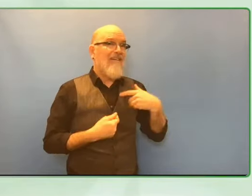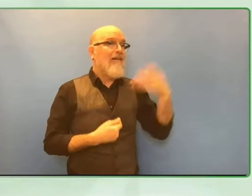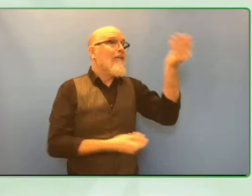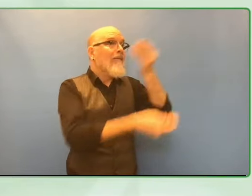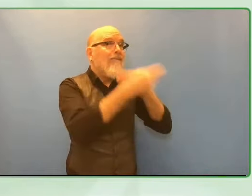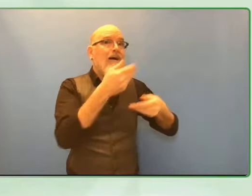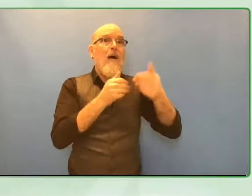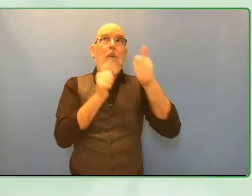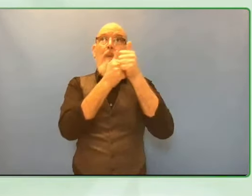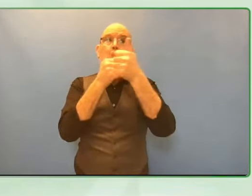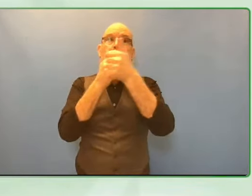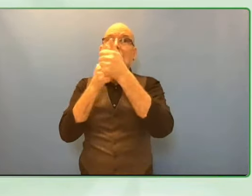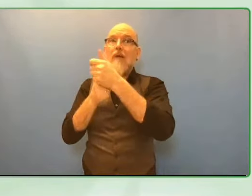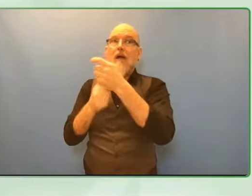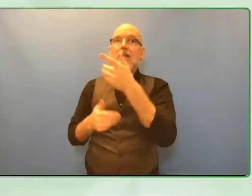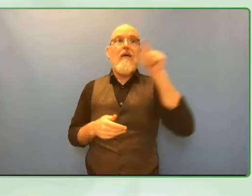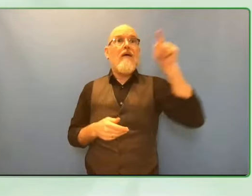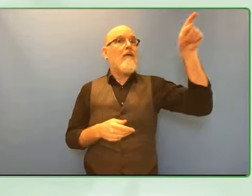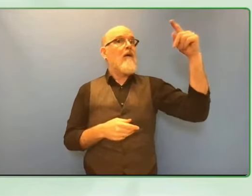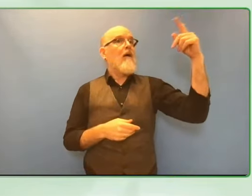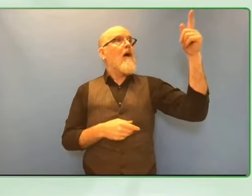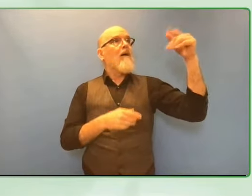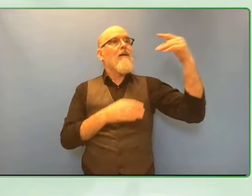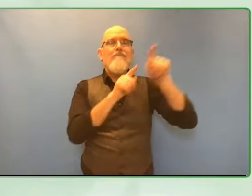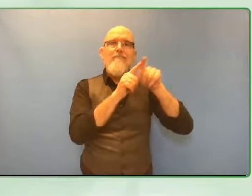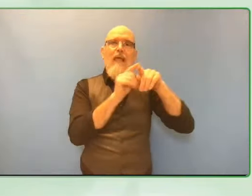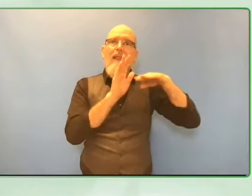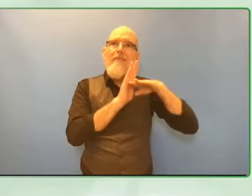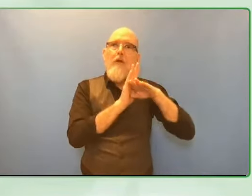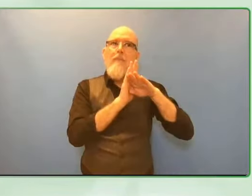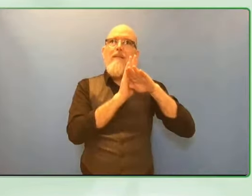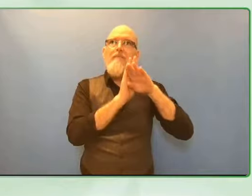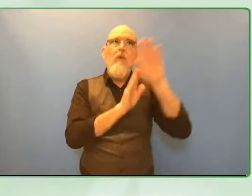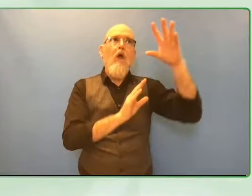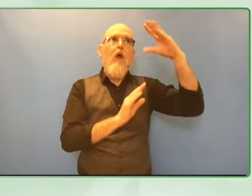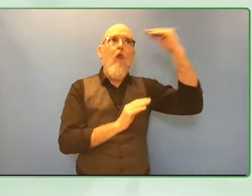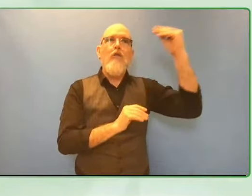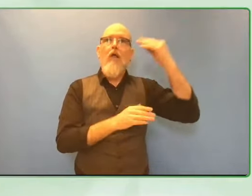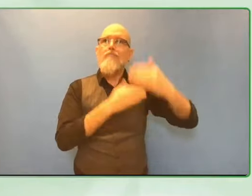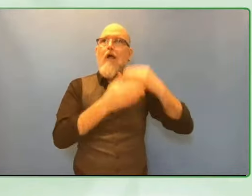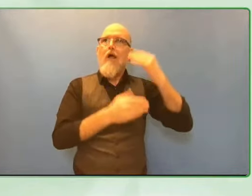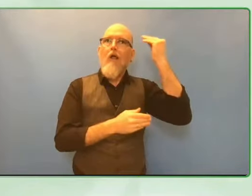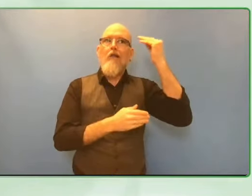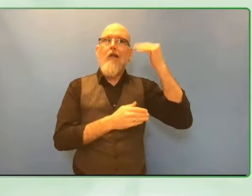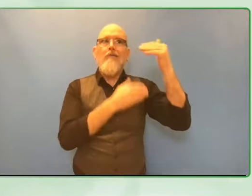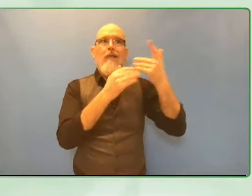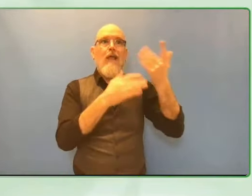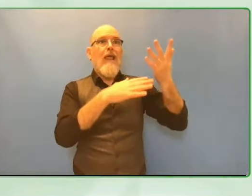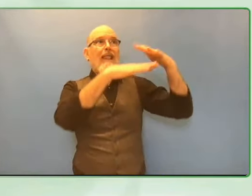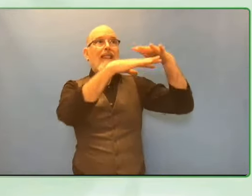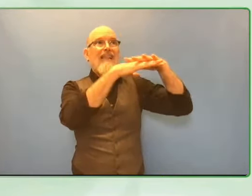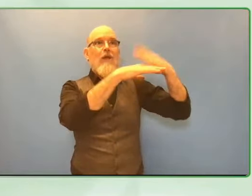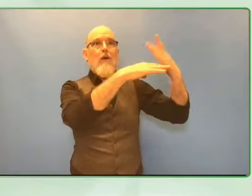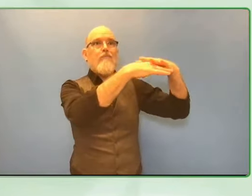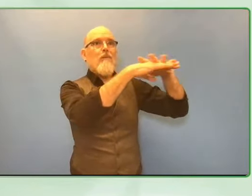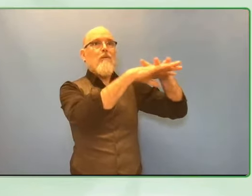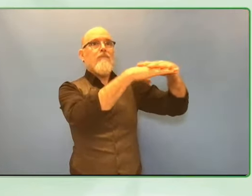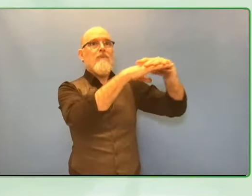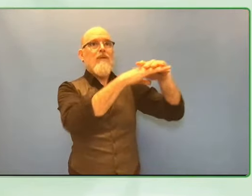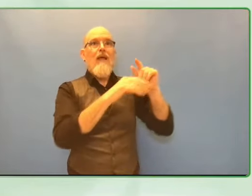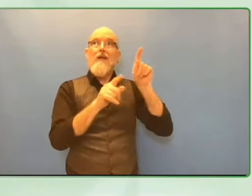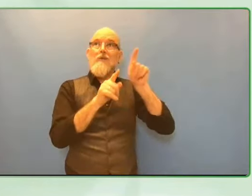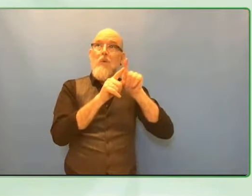in the program, but also within the network. There's an international network that we are part of,